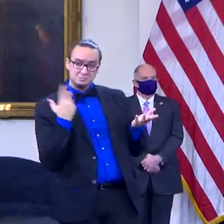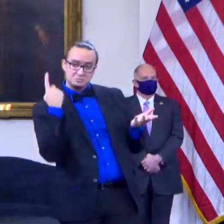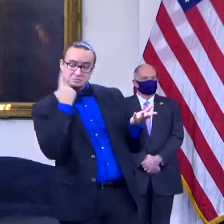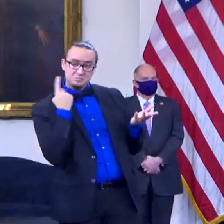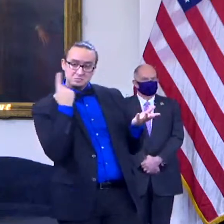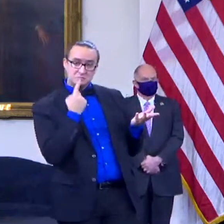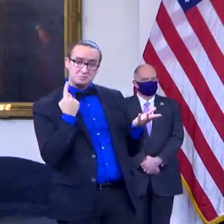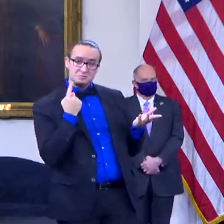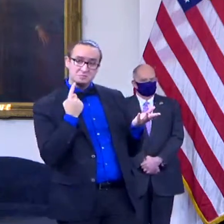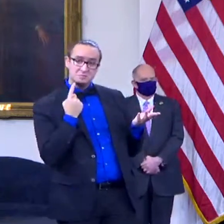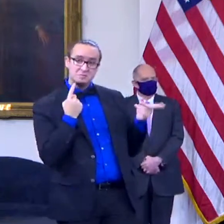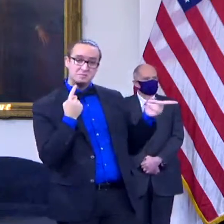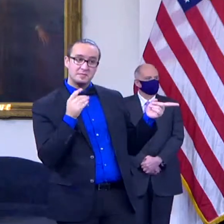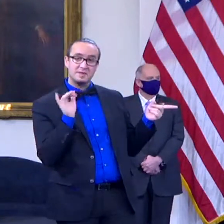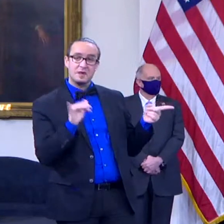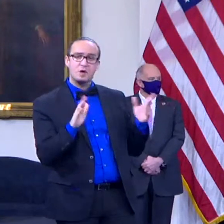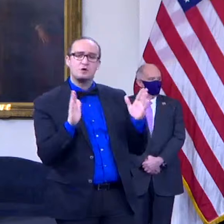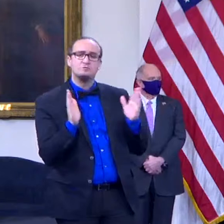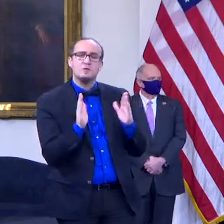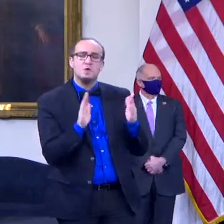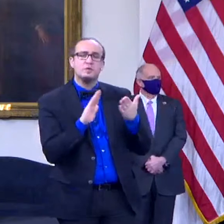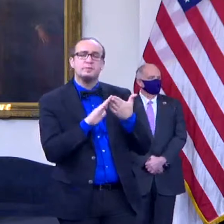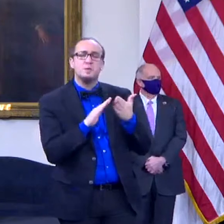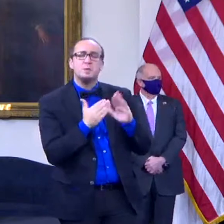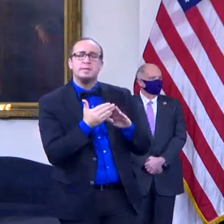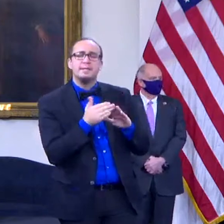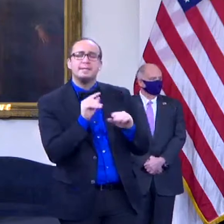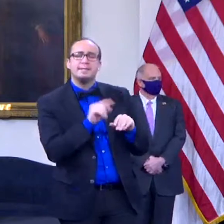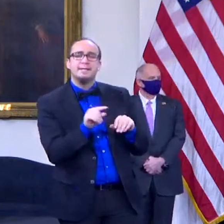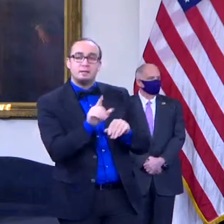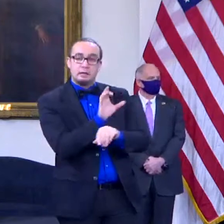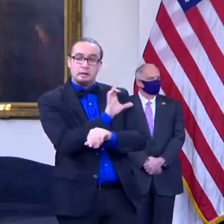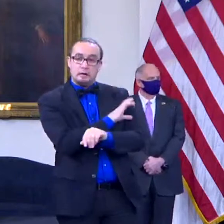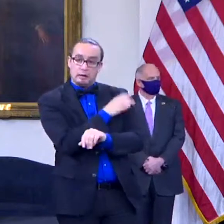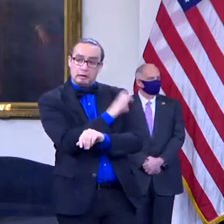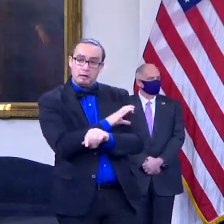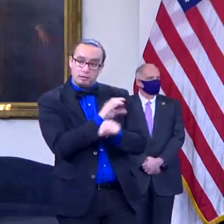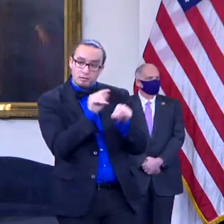in community hubs this way, would that be a